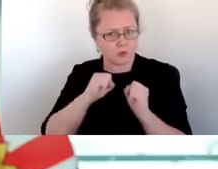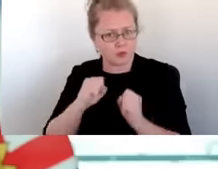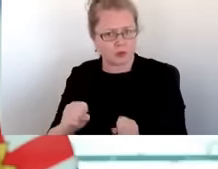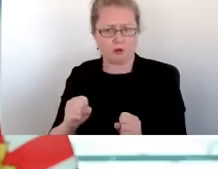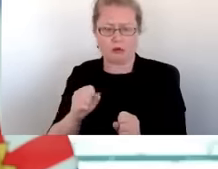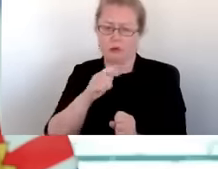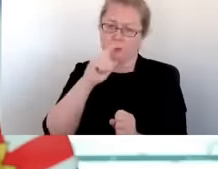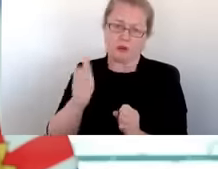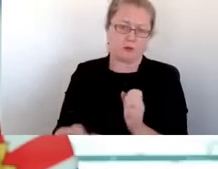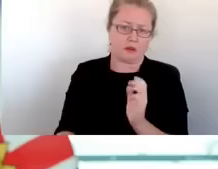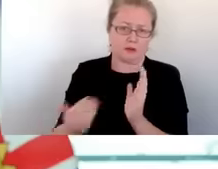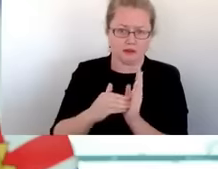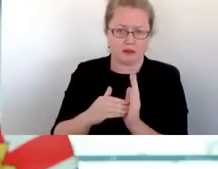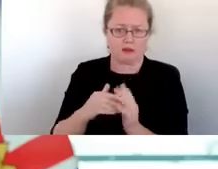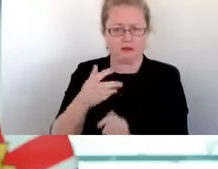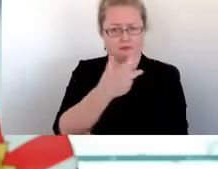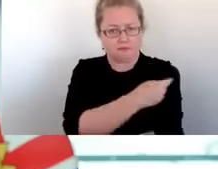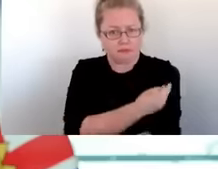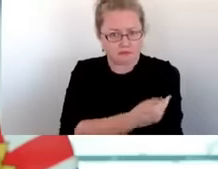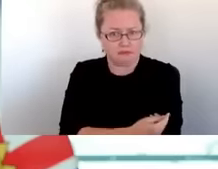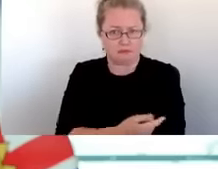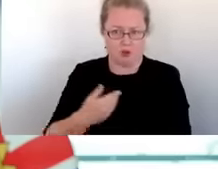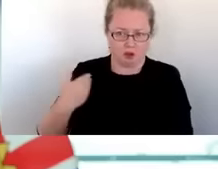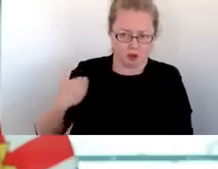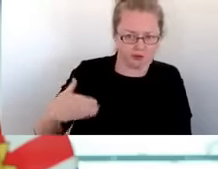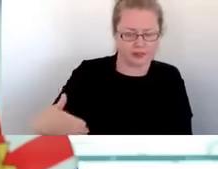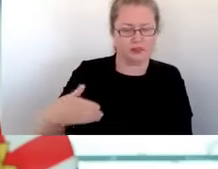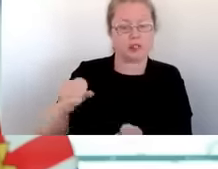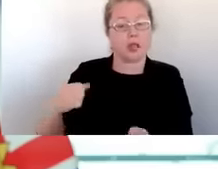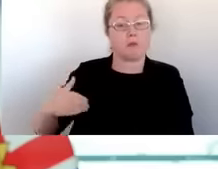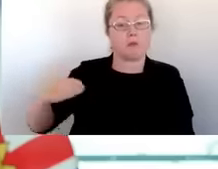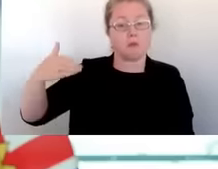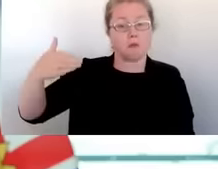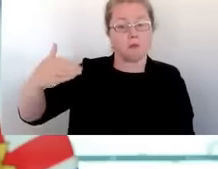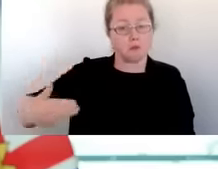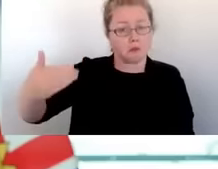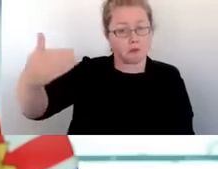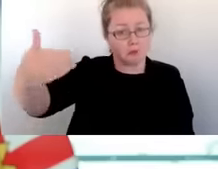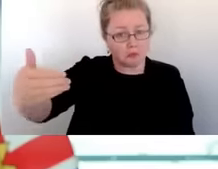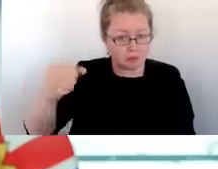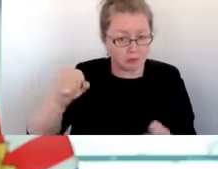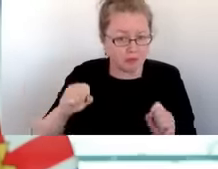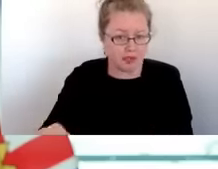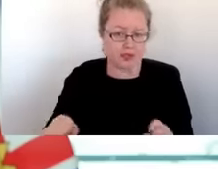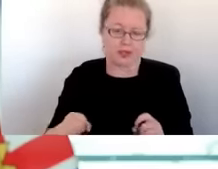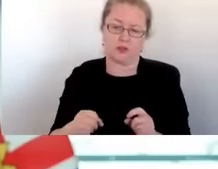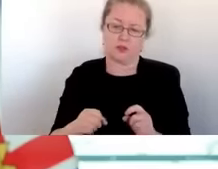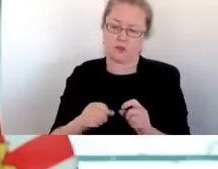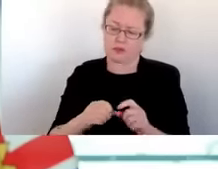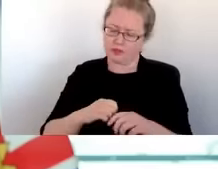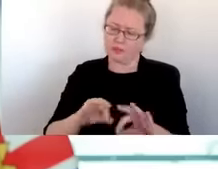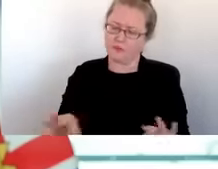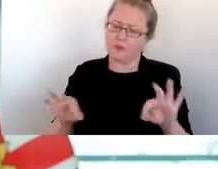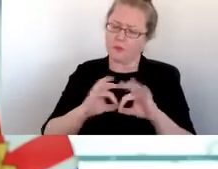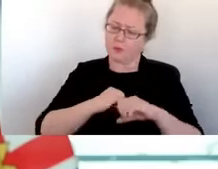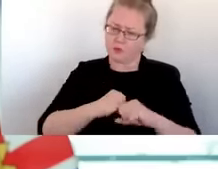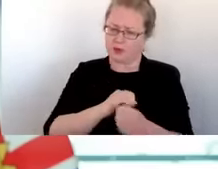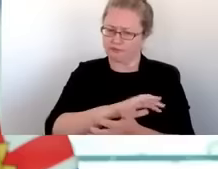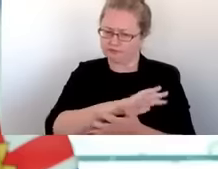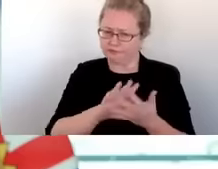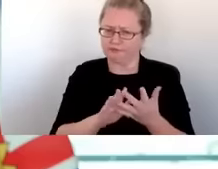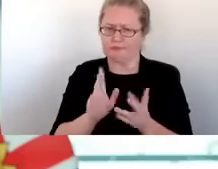need to protect those people with additional doses when we see surges in transmission in the community.